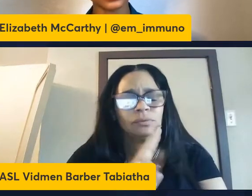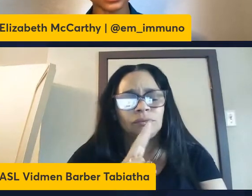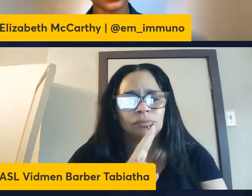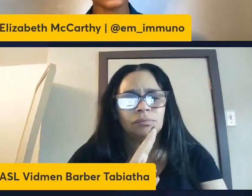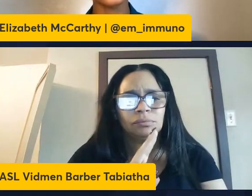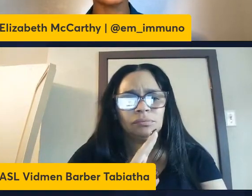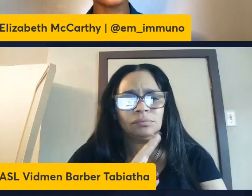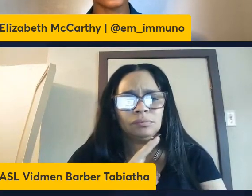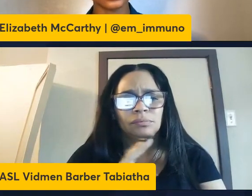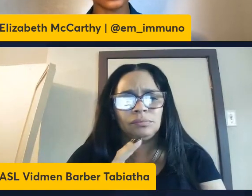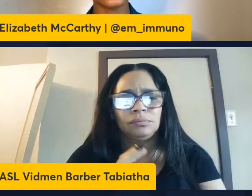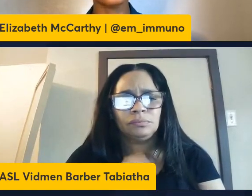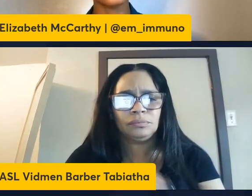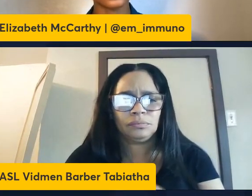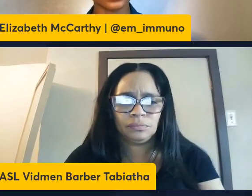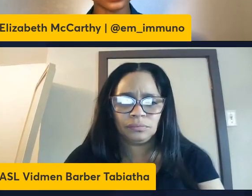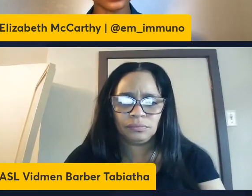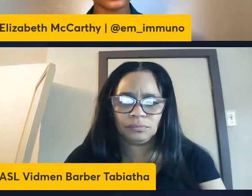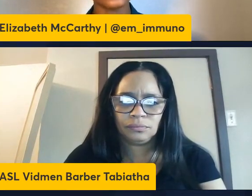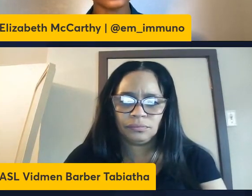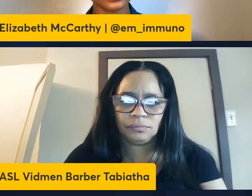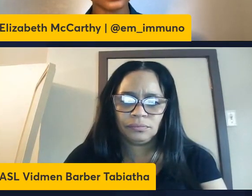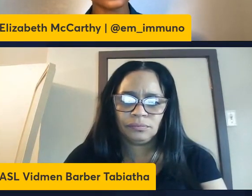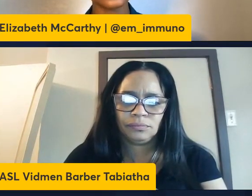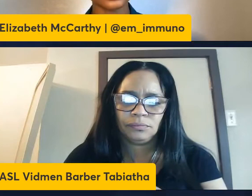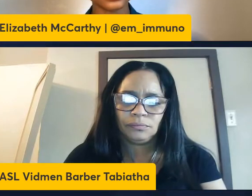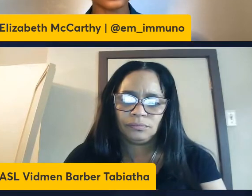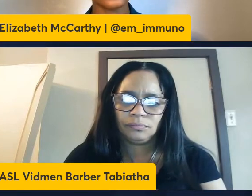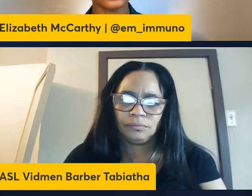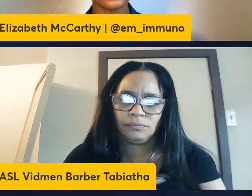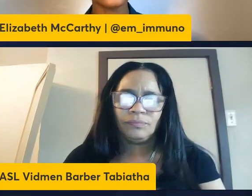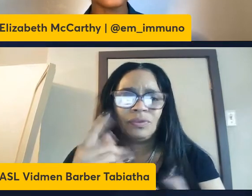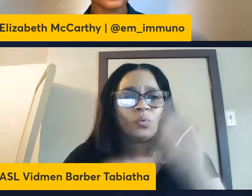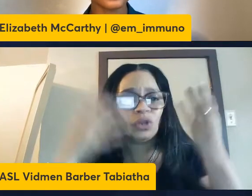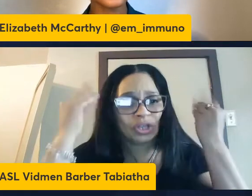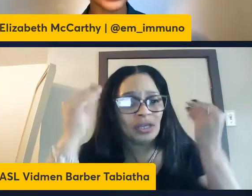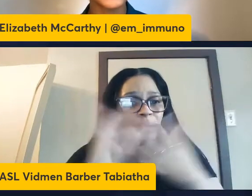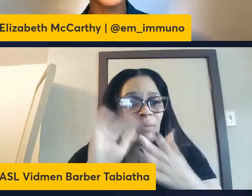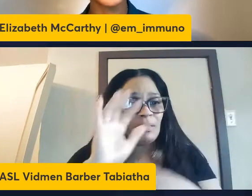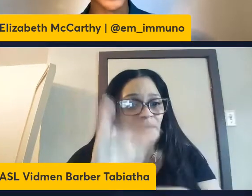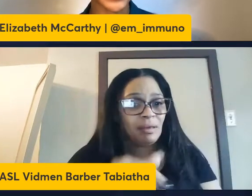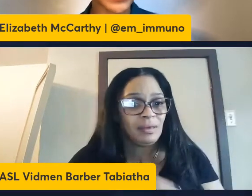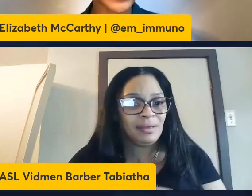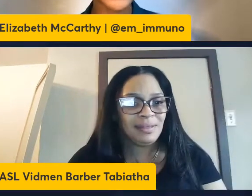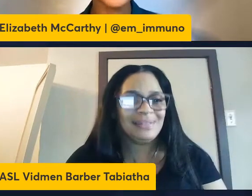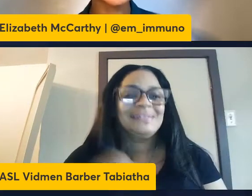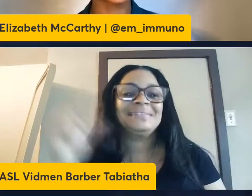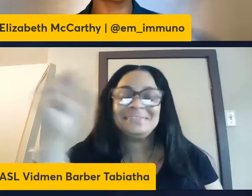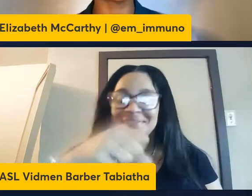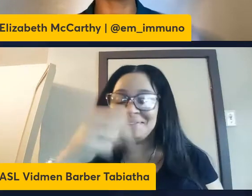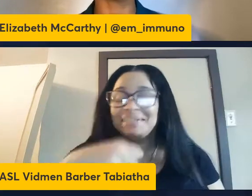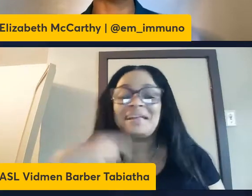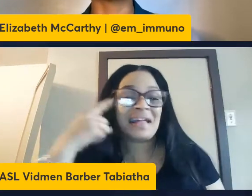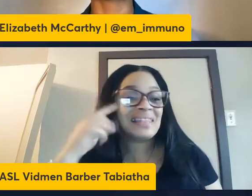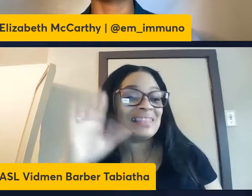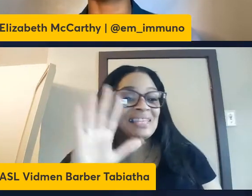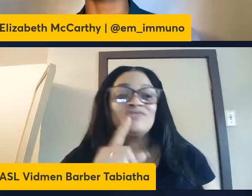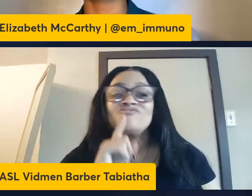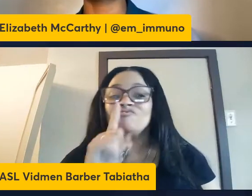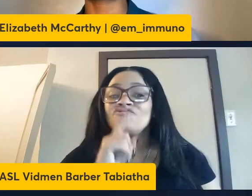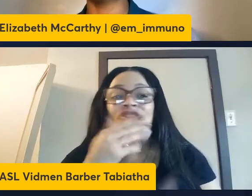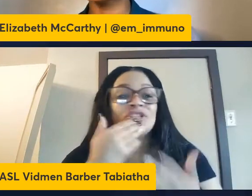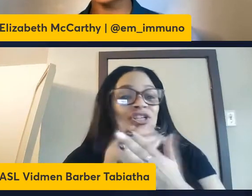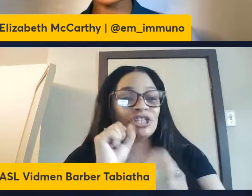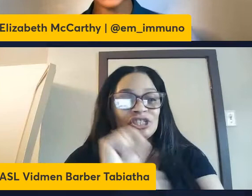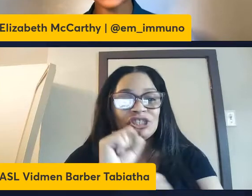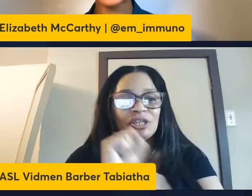at the beginning, at least from my perspective. What do you think, Elizabeth? Yeah, I think you guys have done a really great job. And I